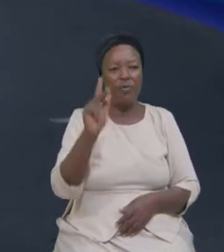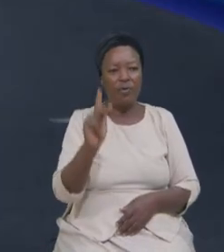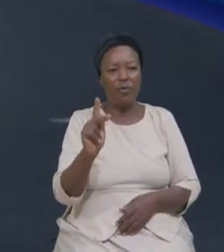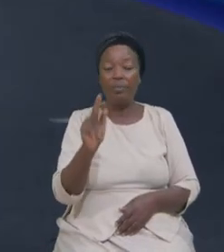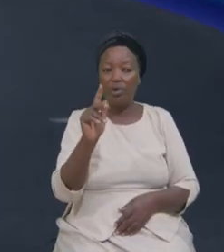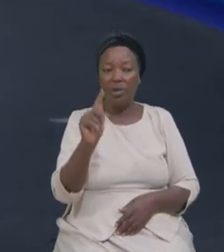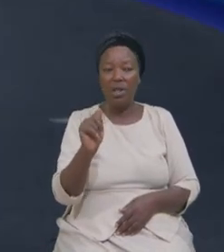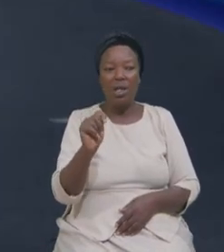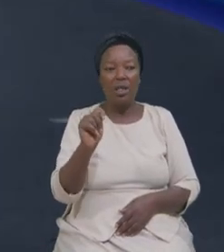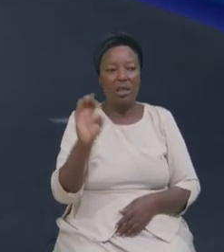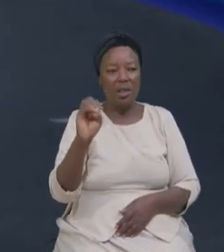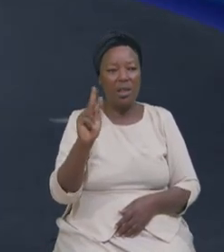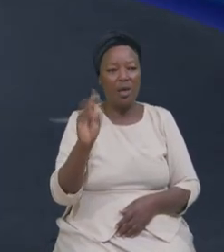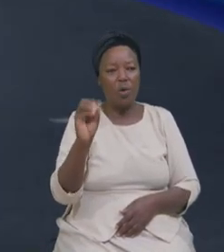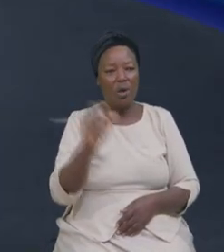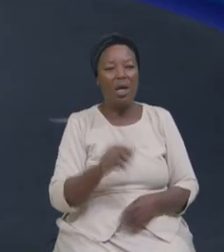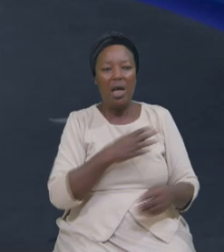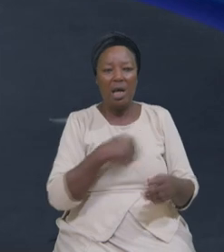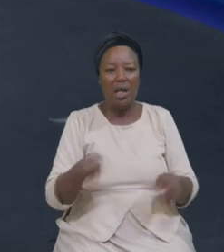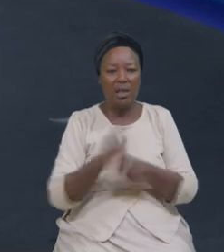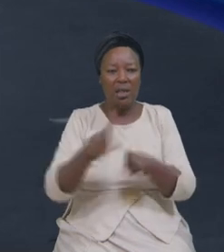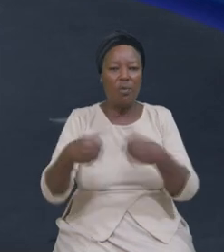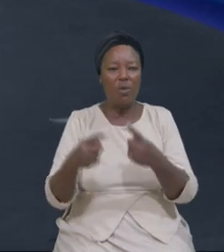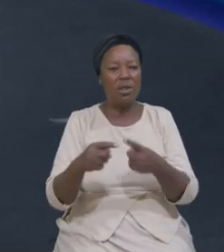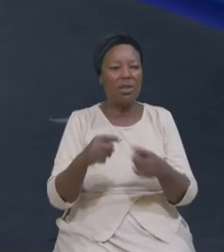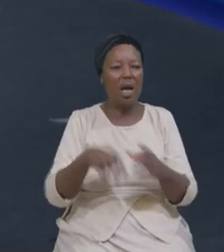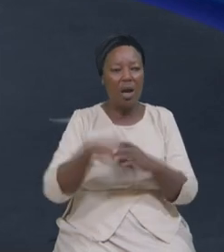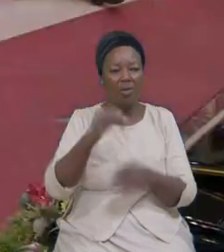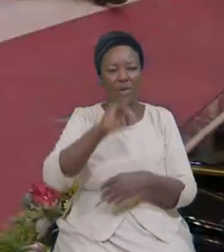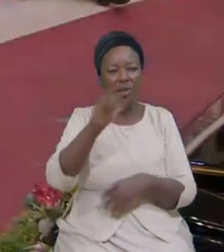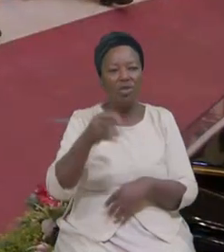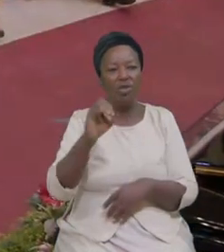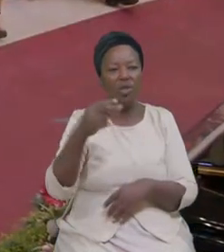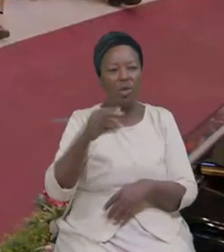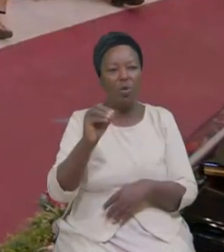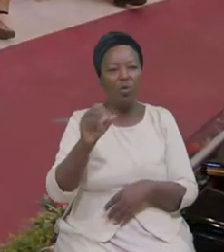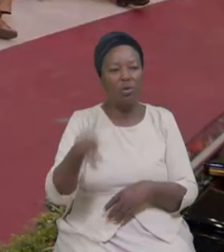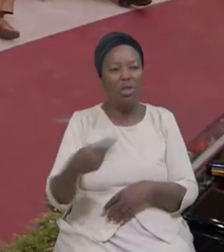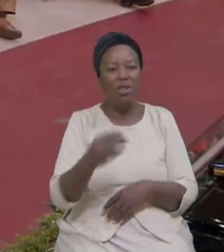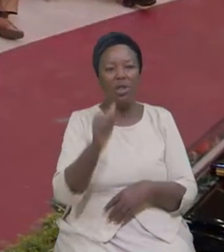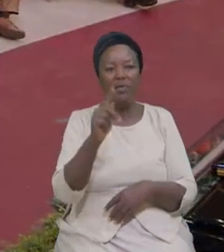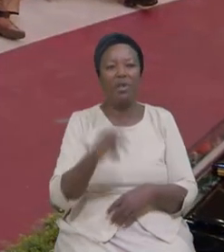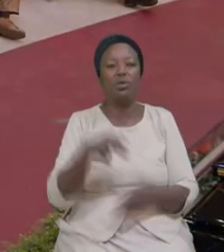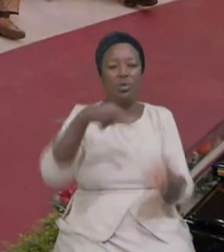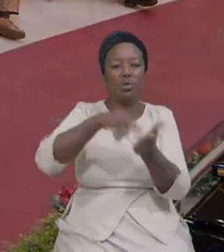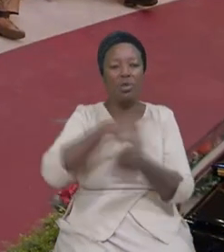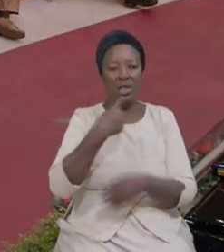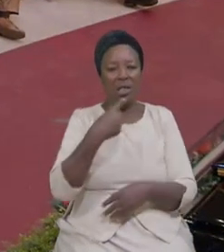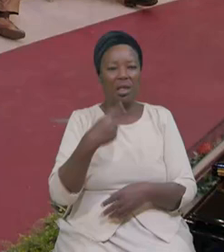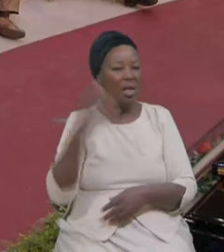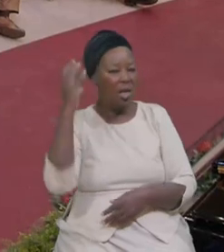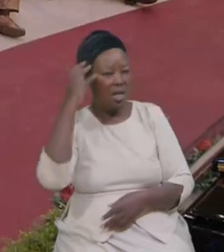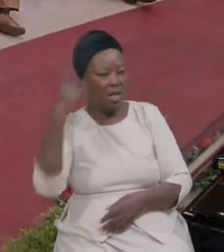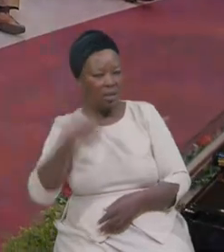forth, Jehoshaphat stood and said, hear me, O Judah, and ye inhabitants